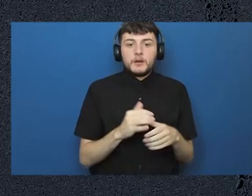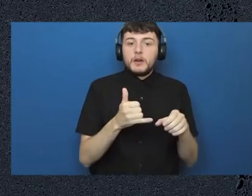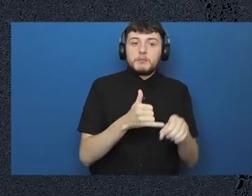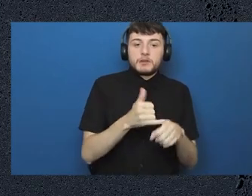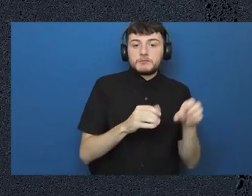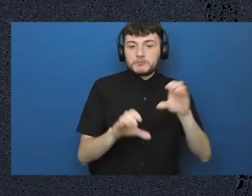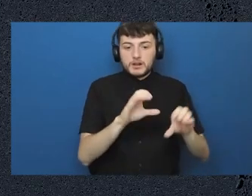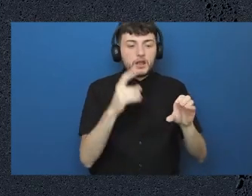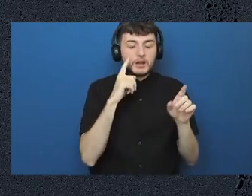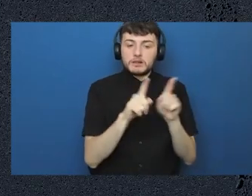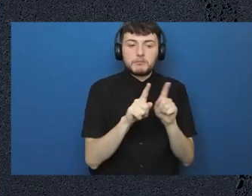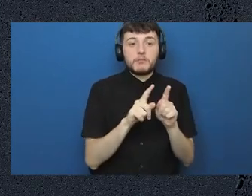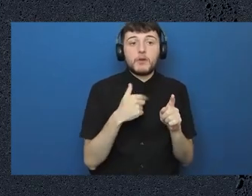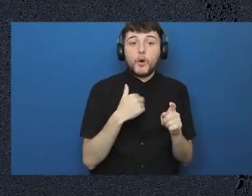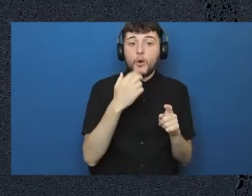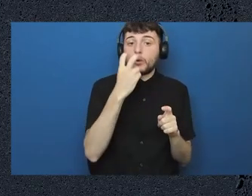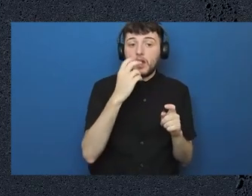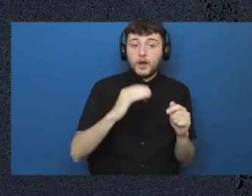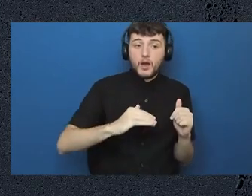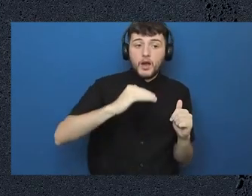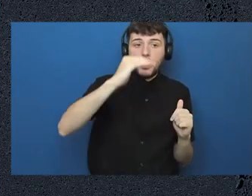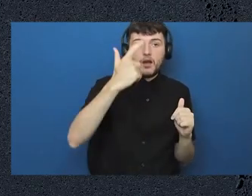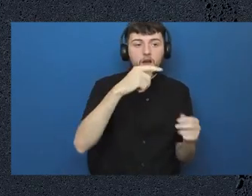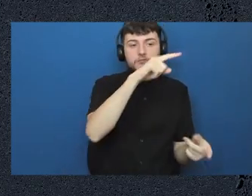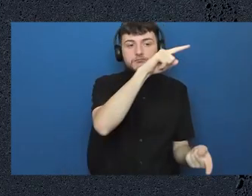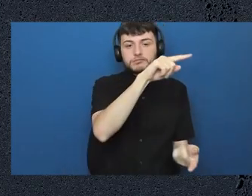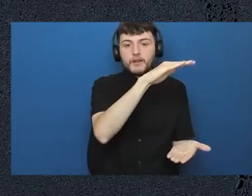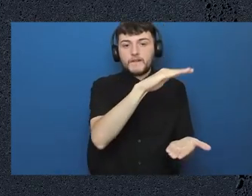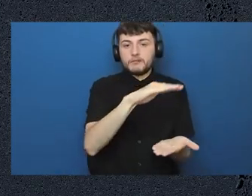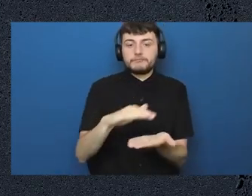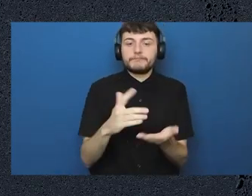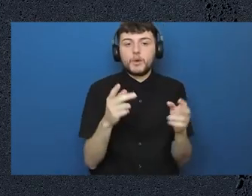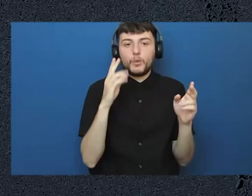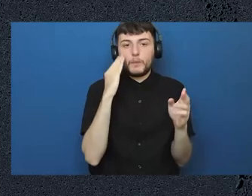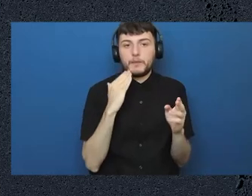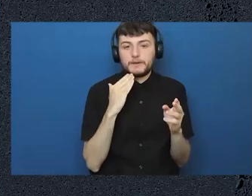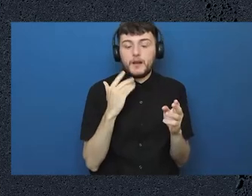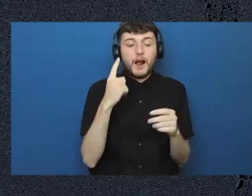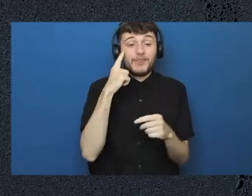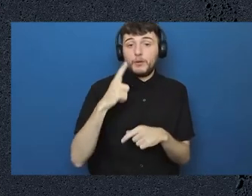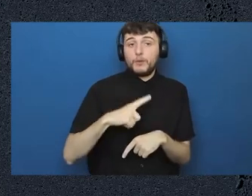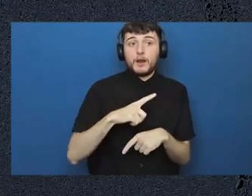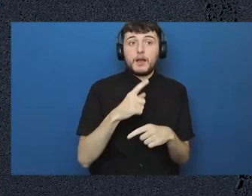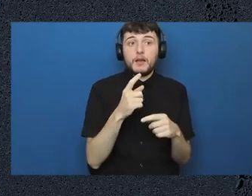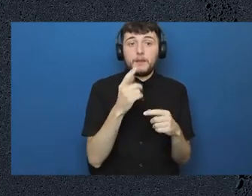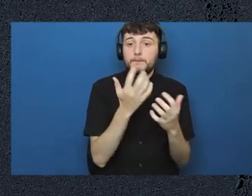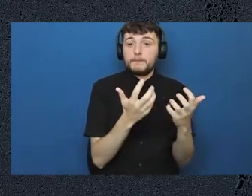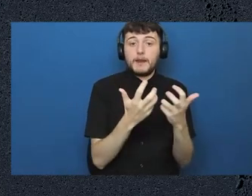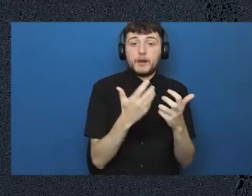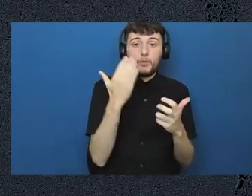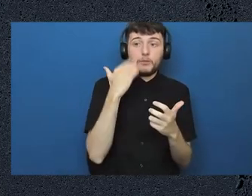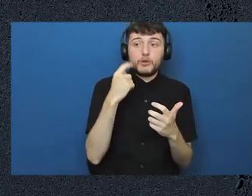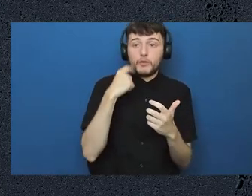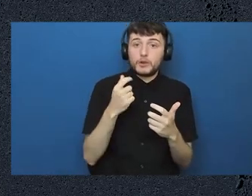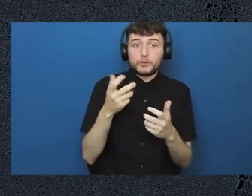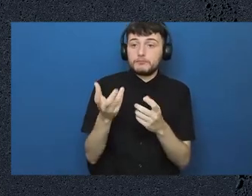leadership point at my age. And I think that is about women trying to get leadership roles or putting their toe in the water and not being successful and